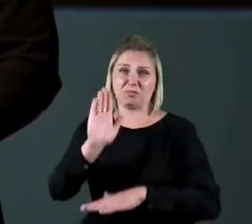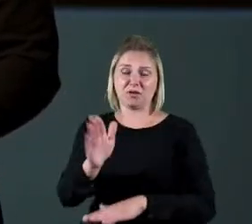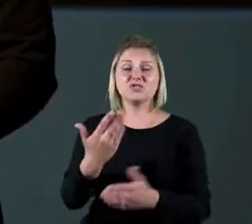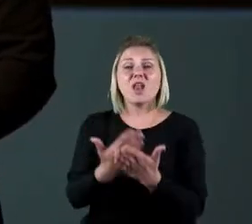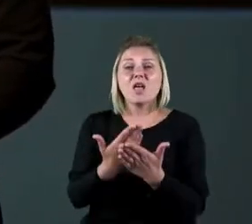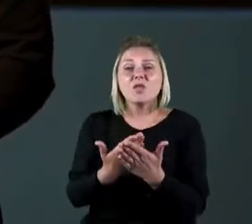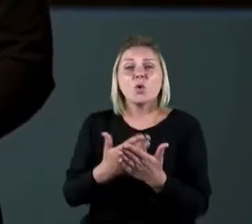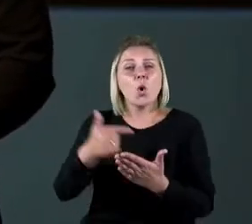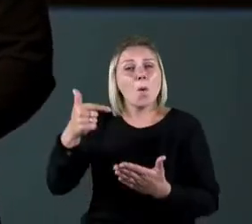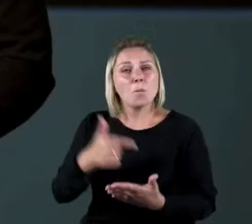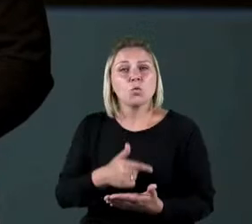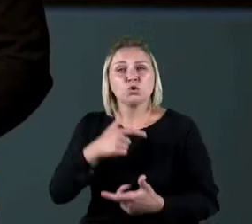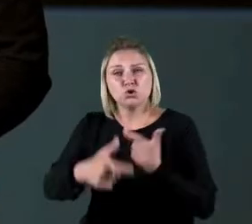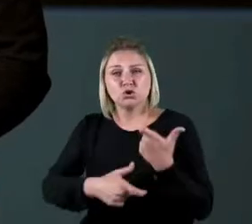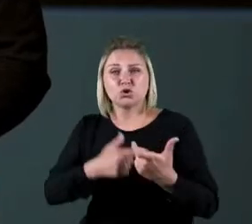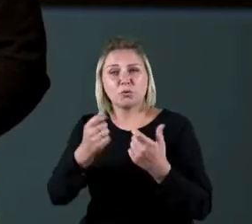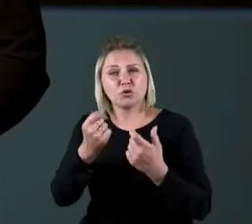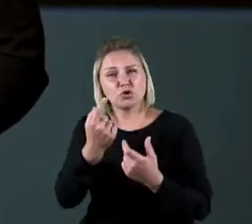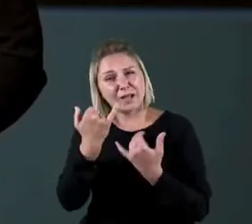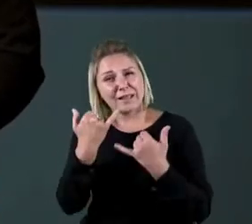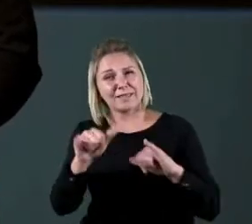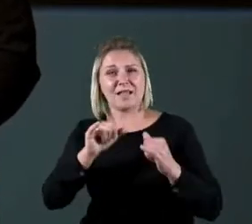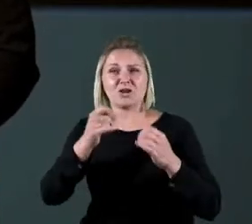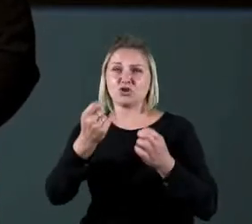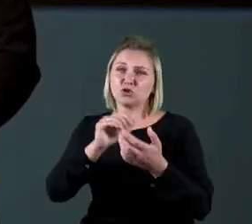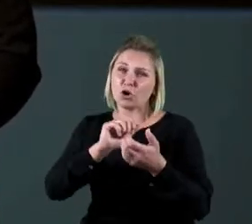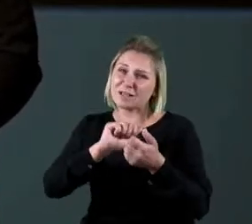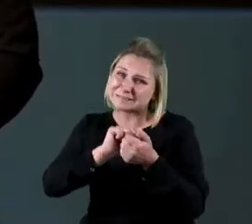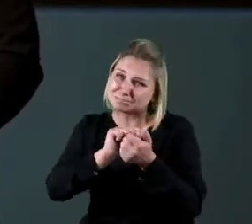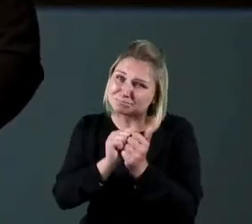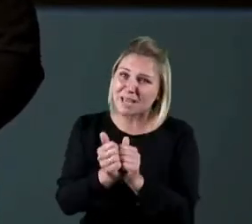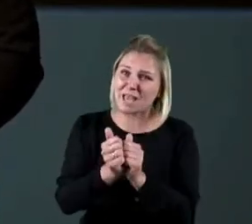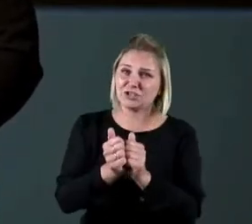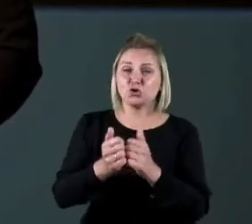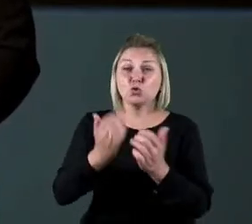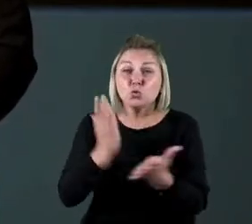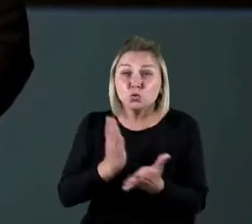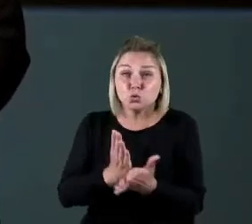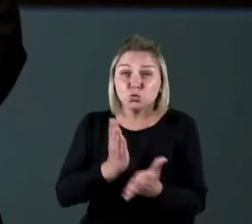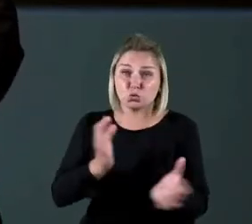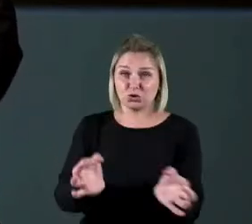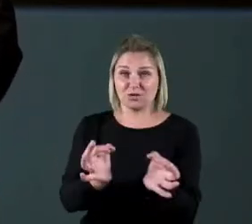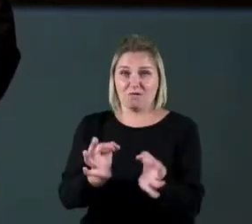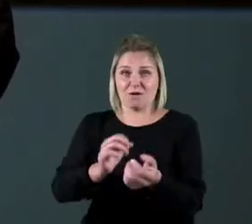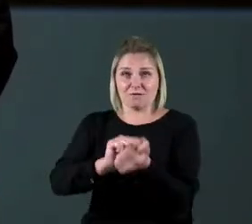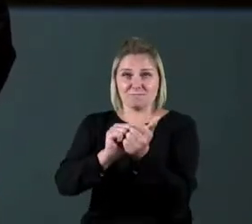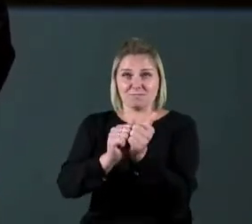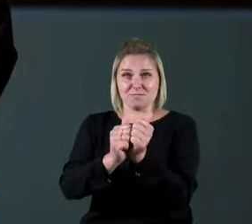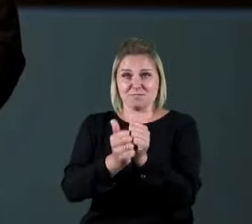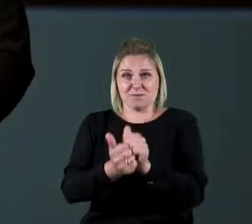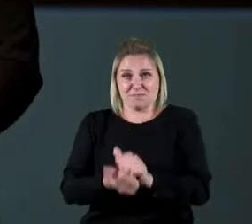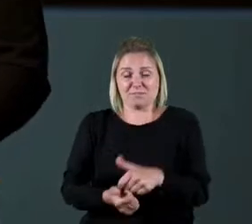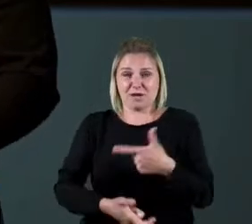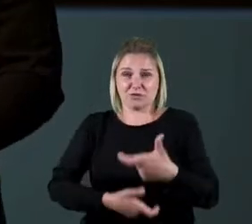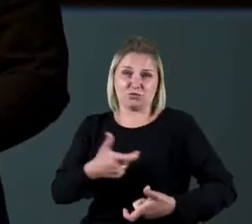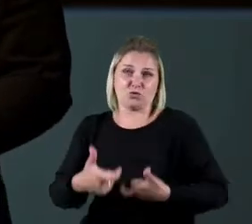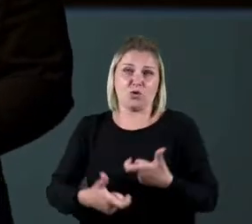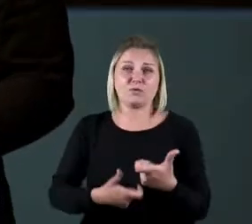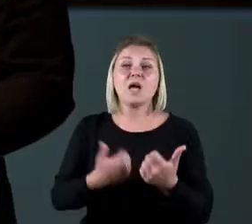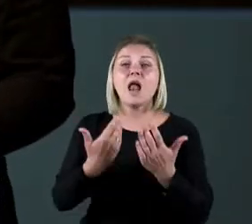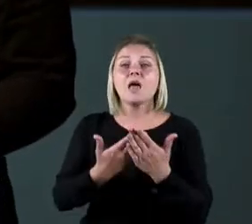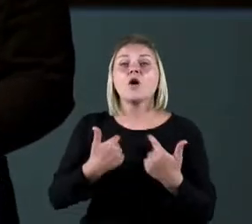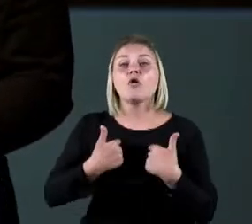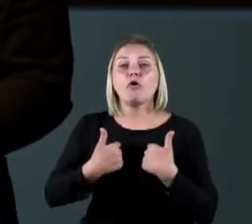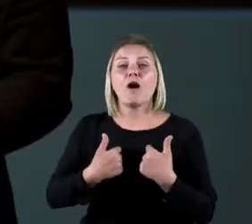is immediate and is pressing. So let me highlight just 5 key points to enliven